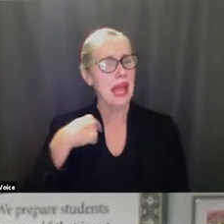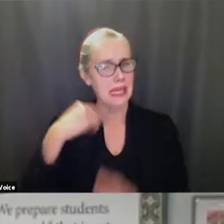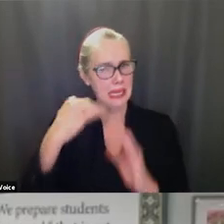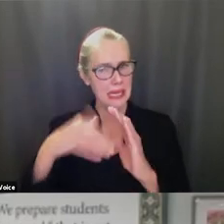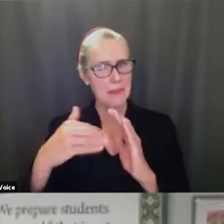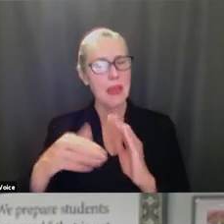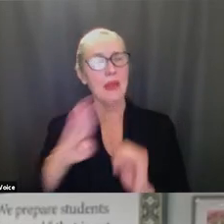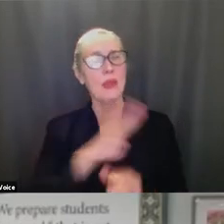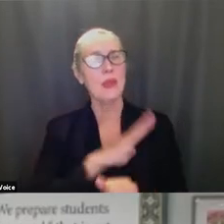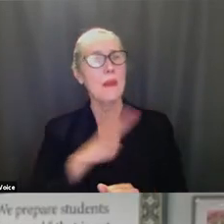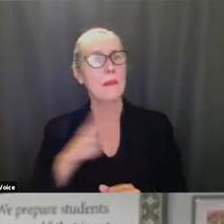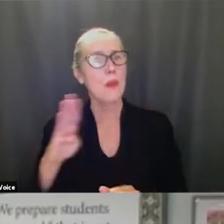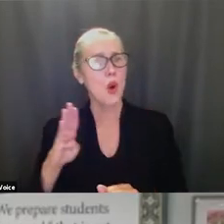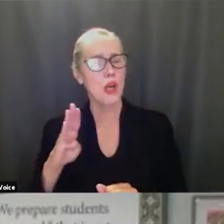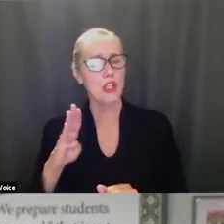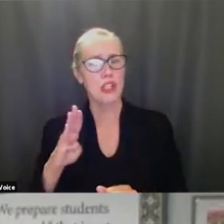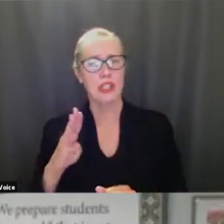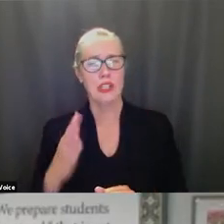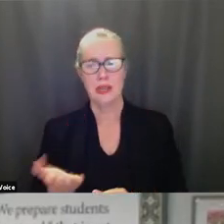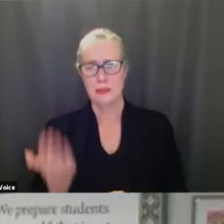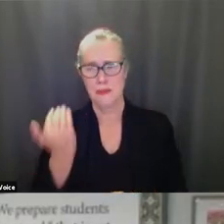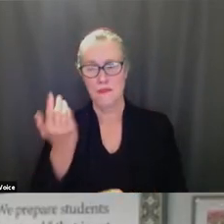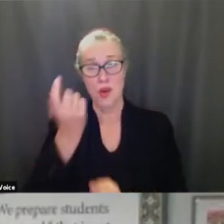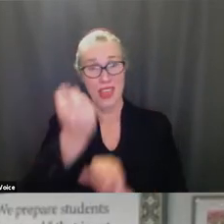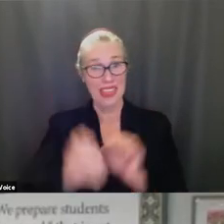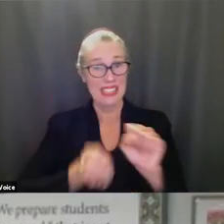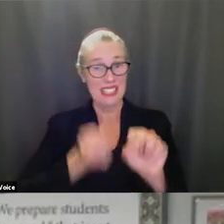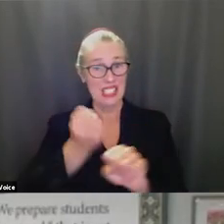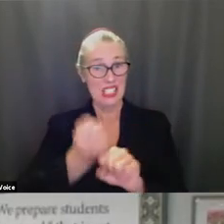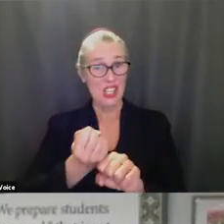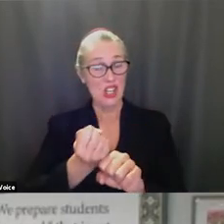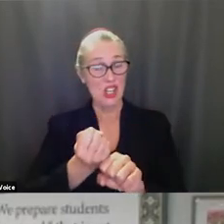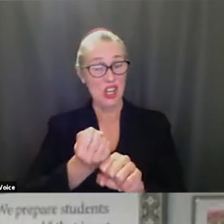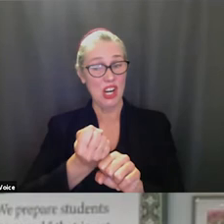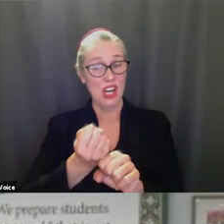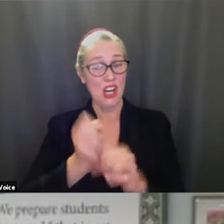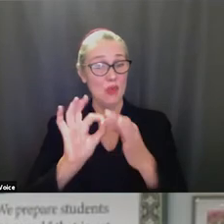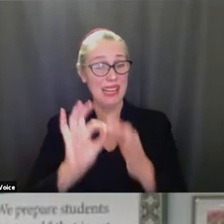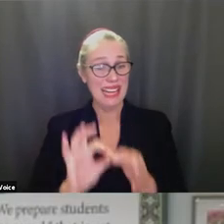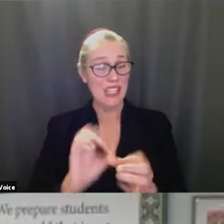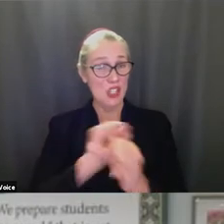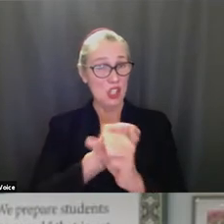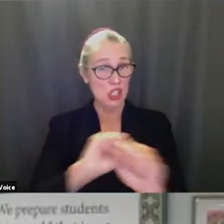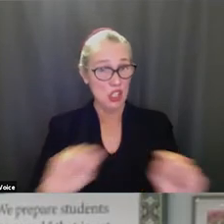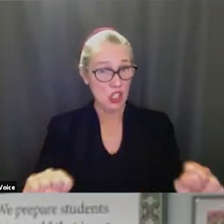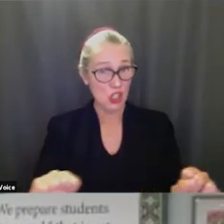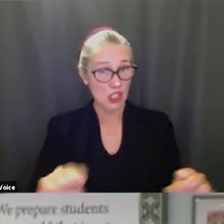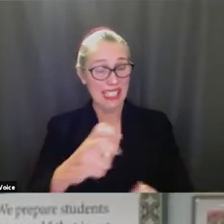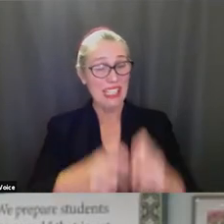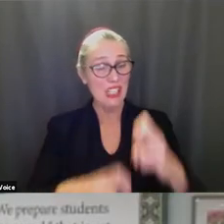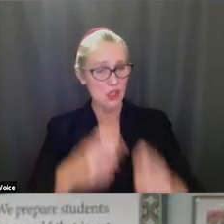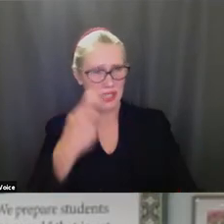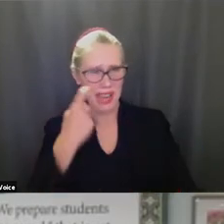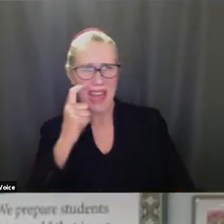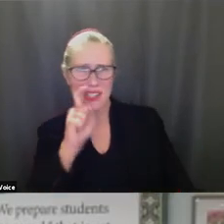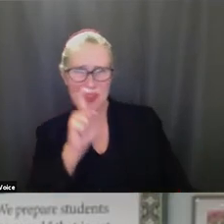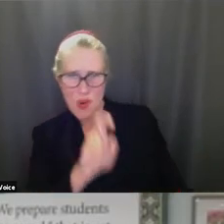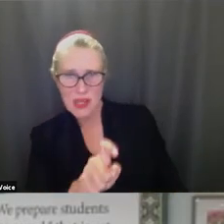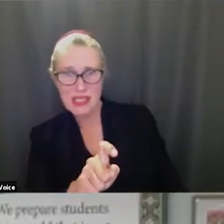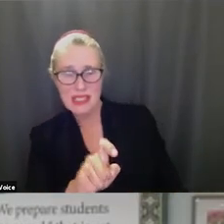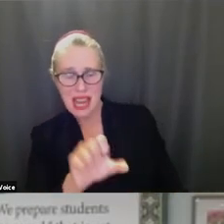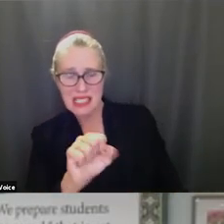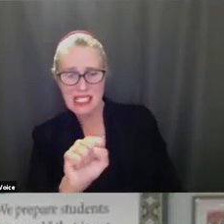board earlier this year about the security issues that i noted at san marcos specifically